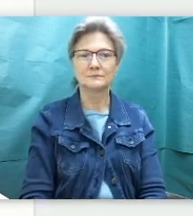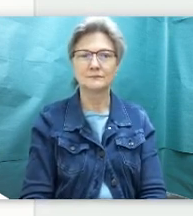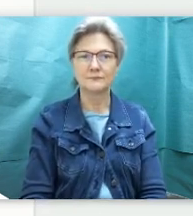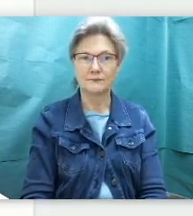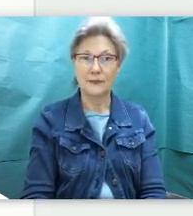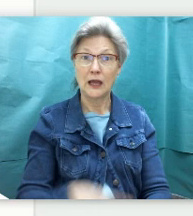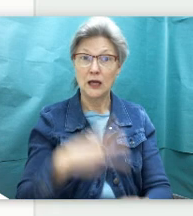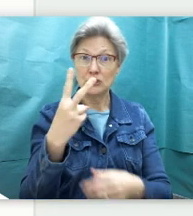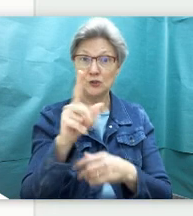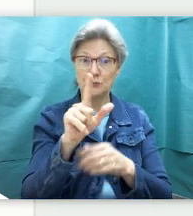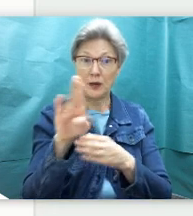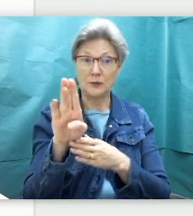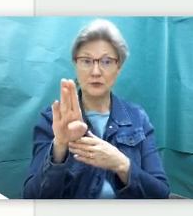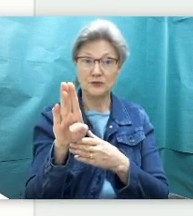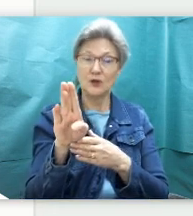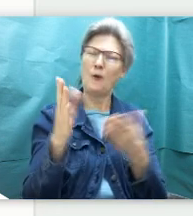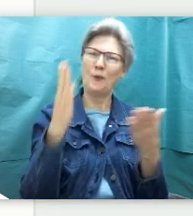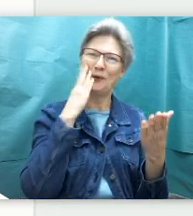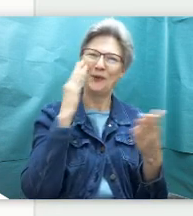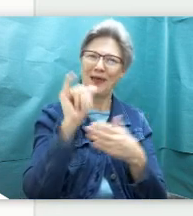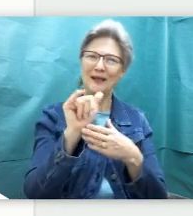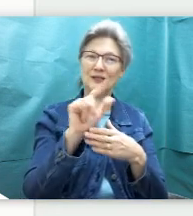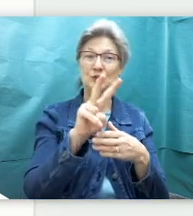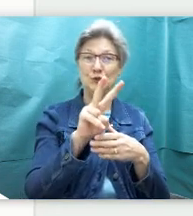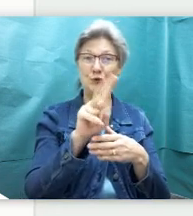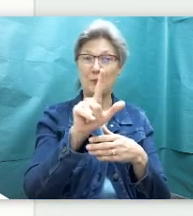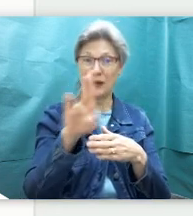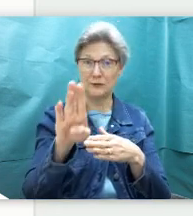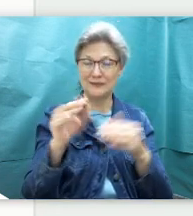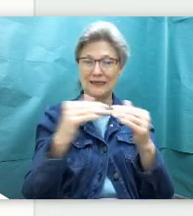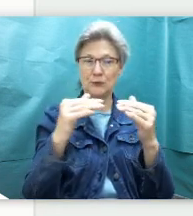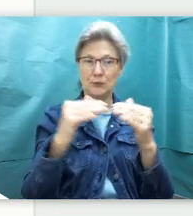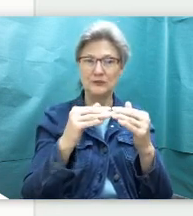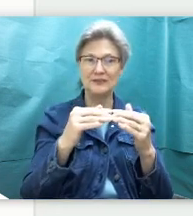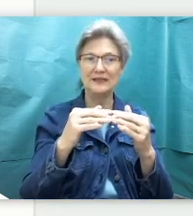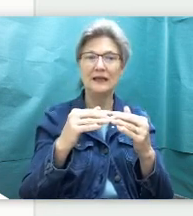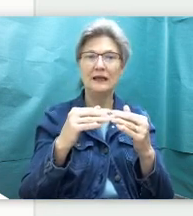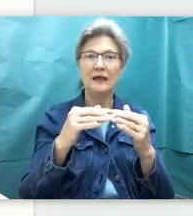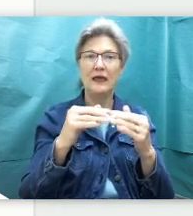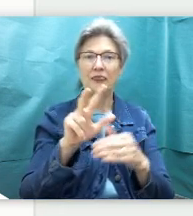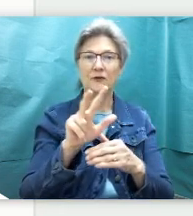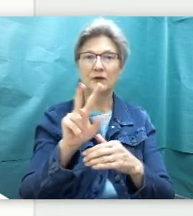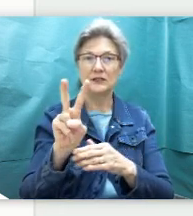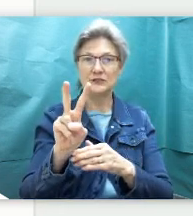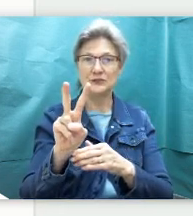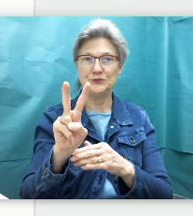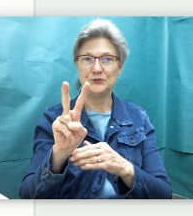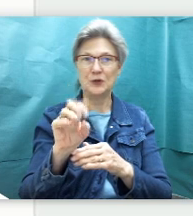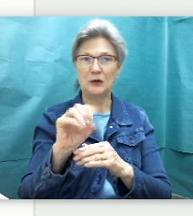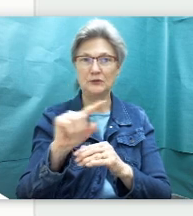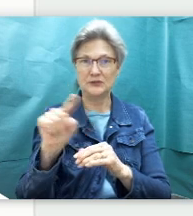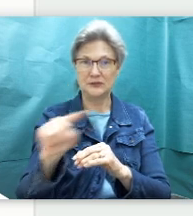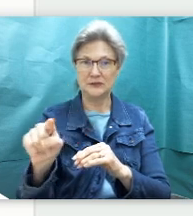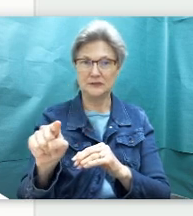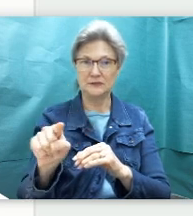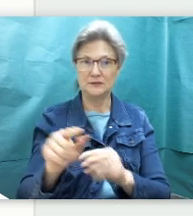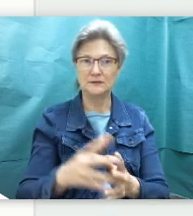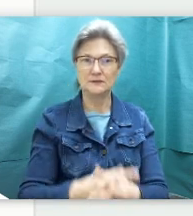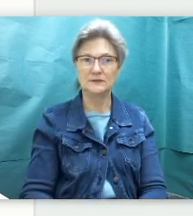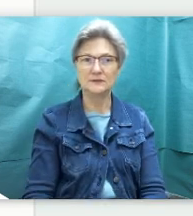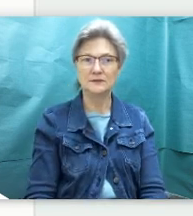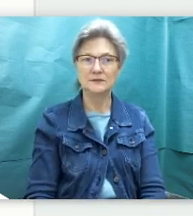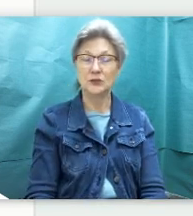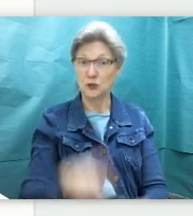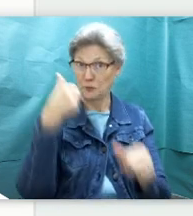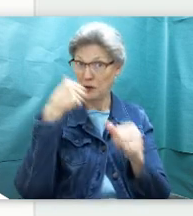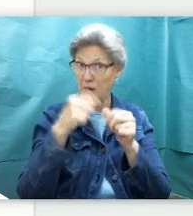And 2 pounds, oh, we know this one too. We know that 2 pounds equals 32 ounces. And remember